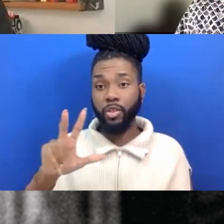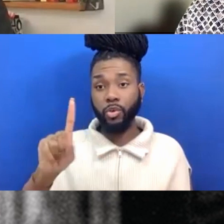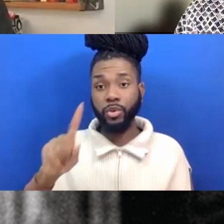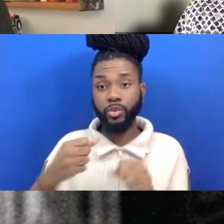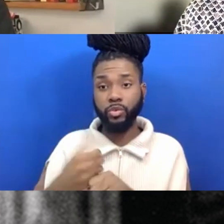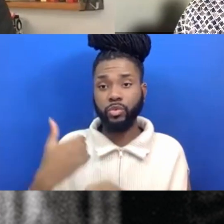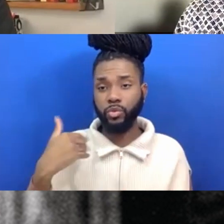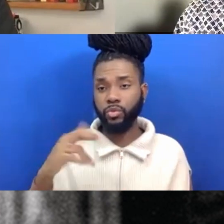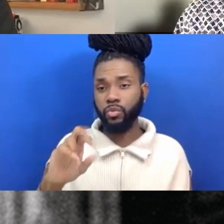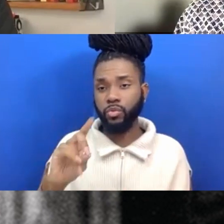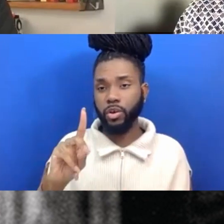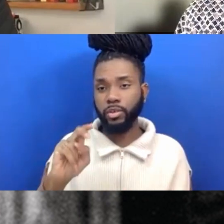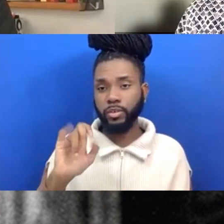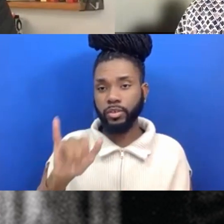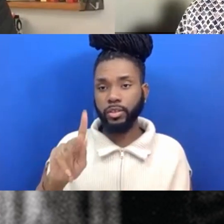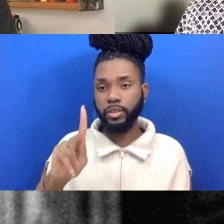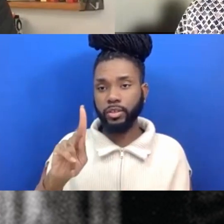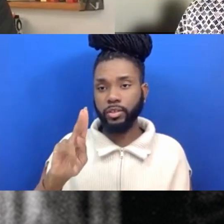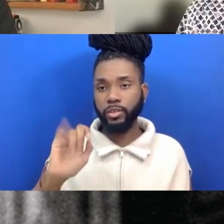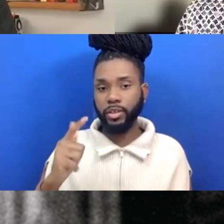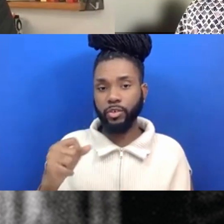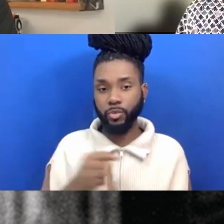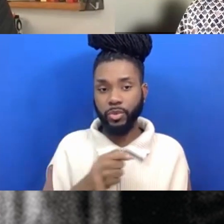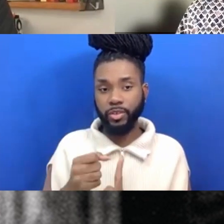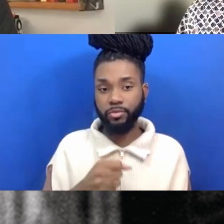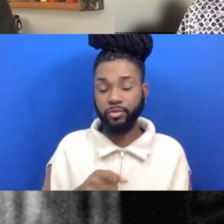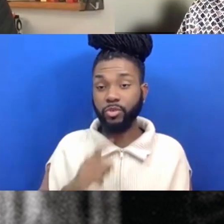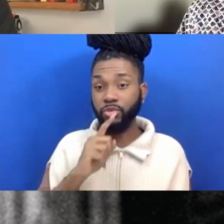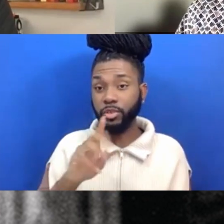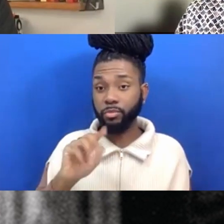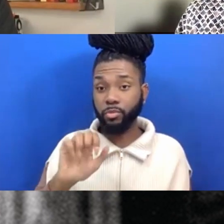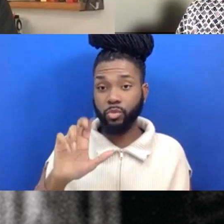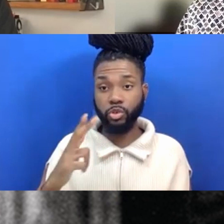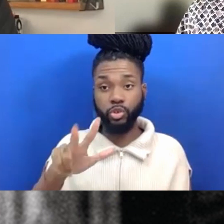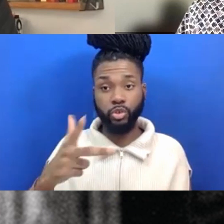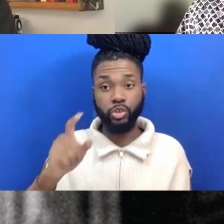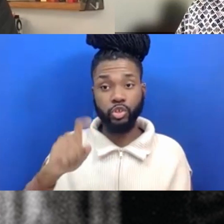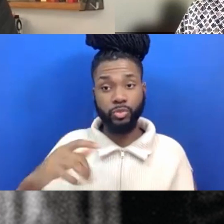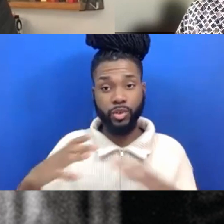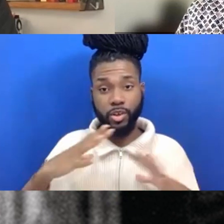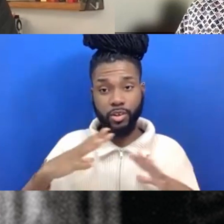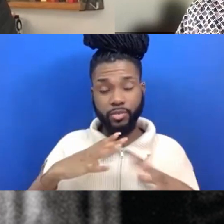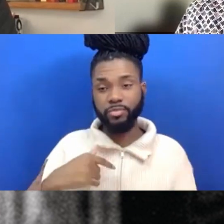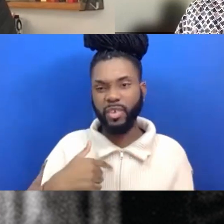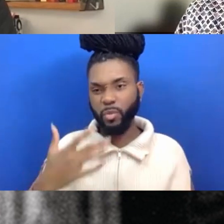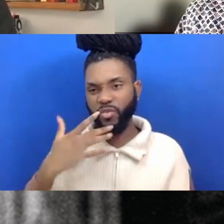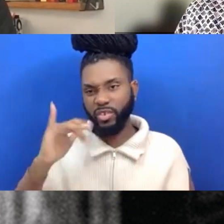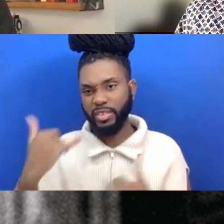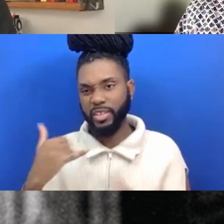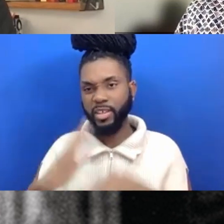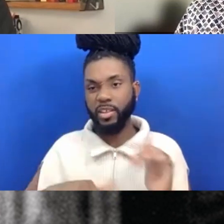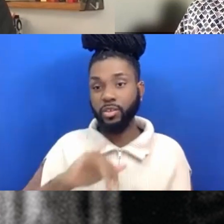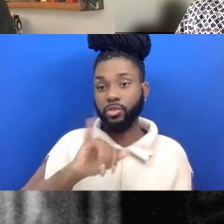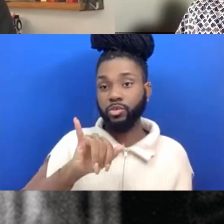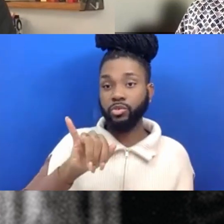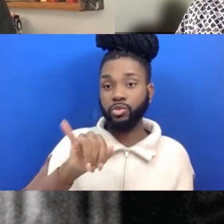beaten. In many ways, March 3rd should indeed be a holiday. I'll take that over Juneteenth.